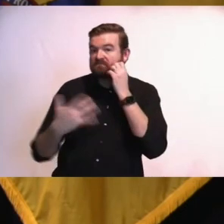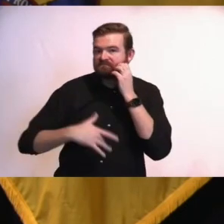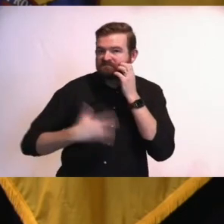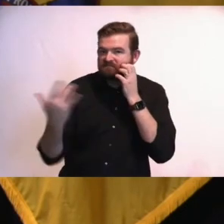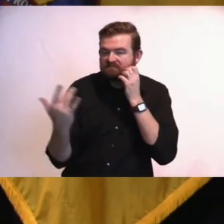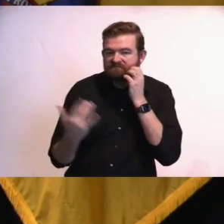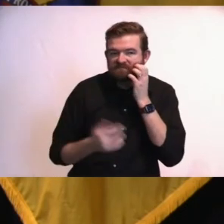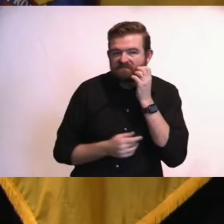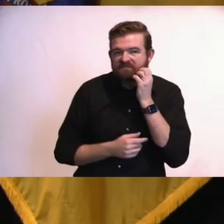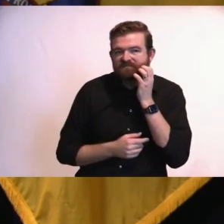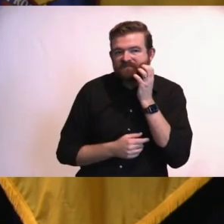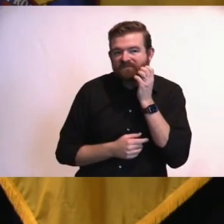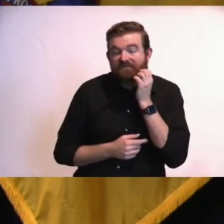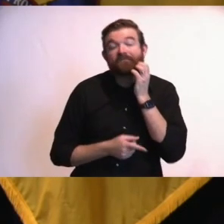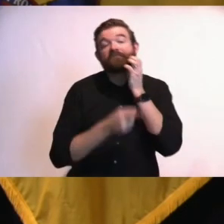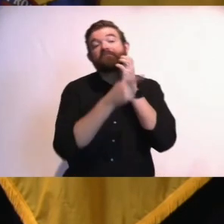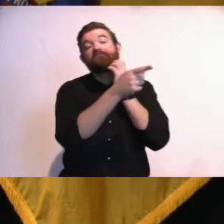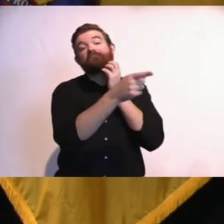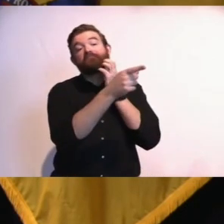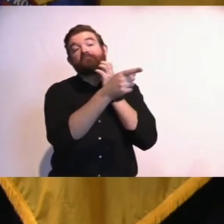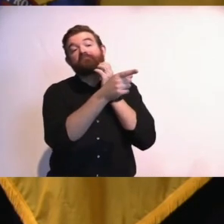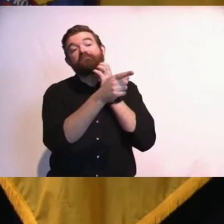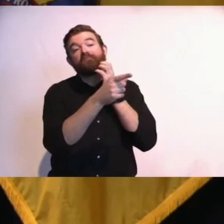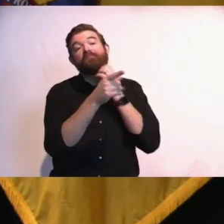So on the early release question,